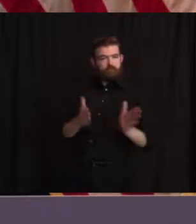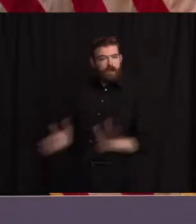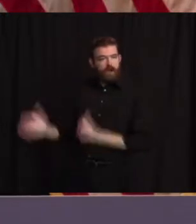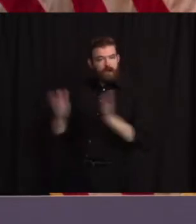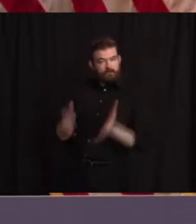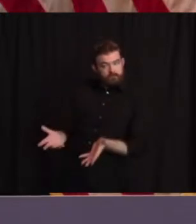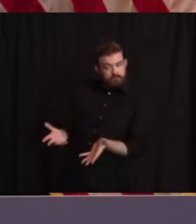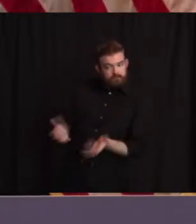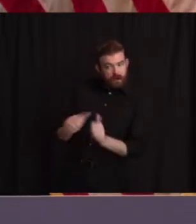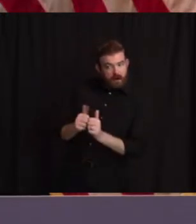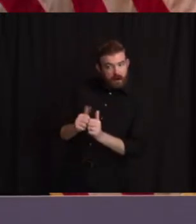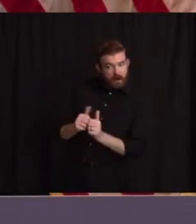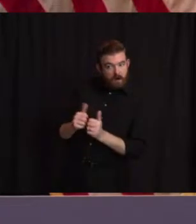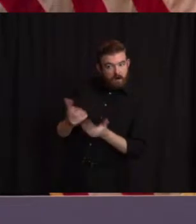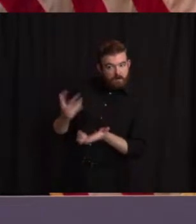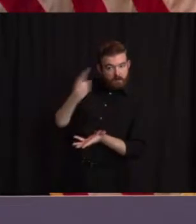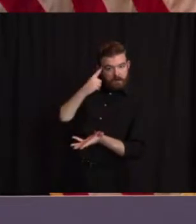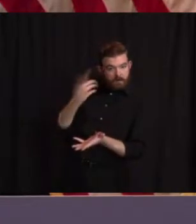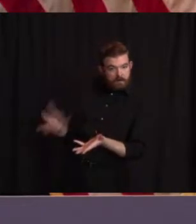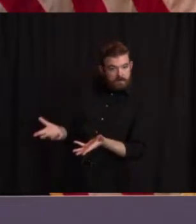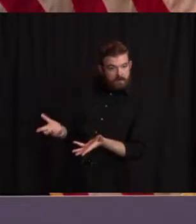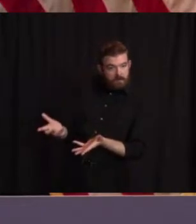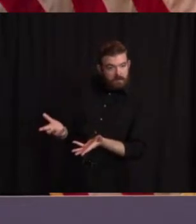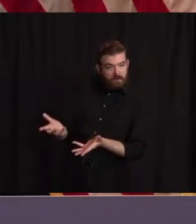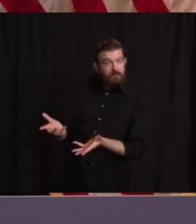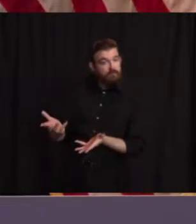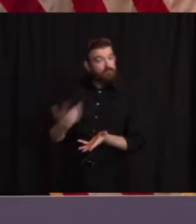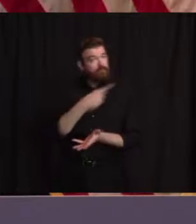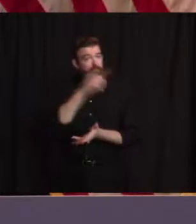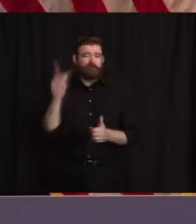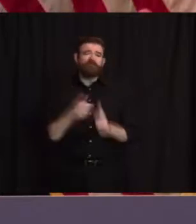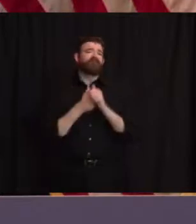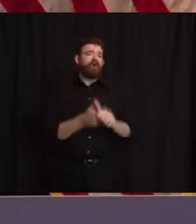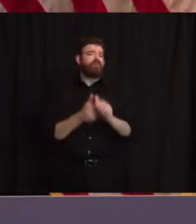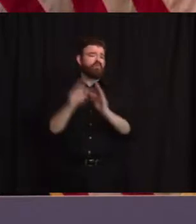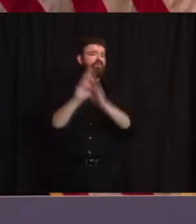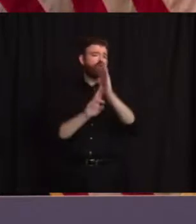there's compliance. And secondly, we're not there yet. I mean, this